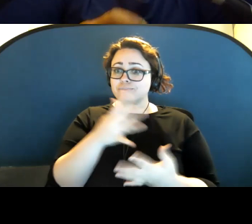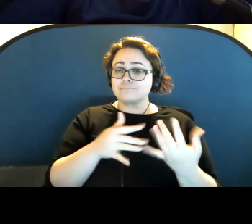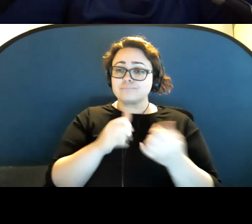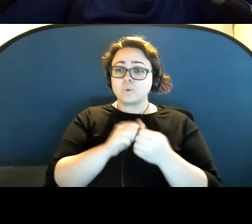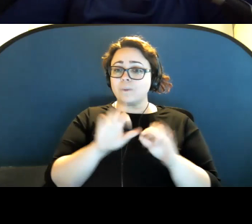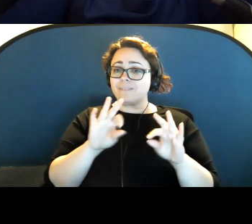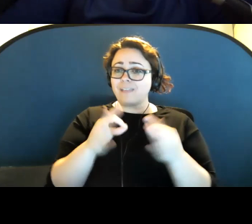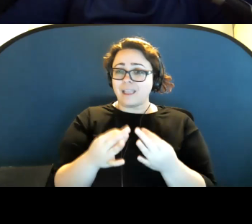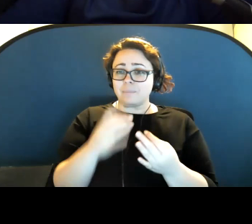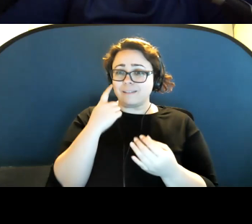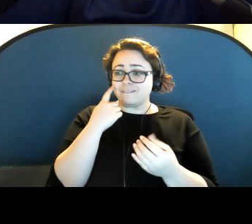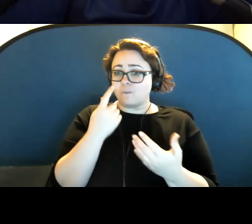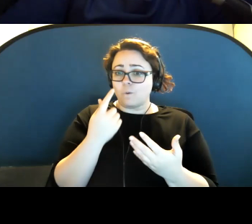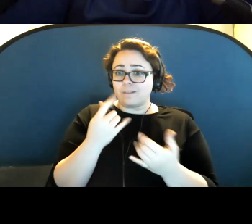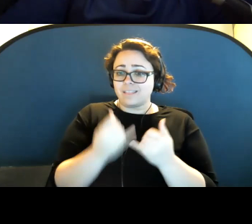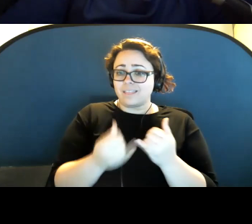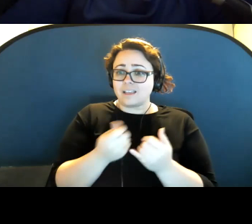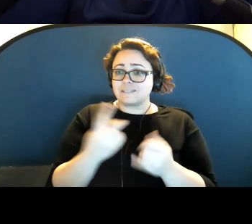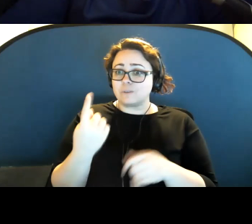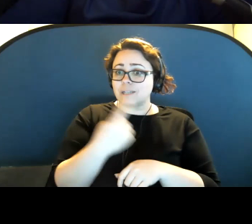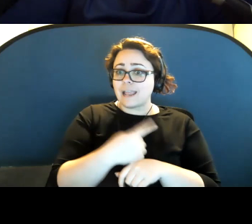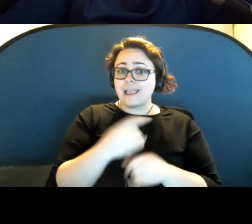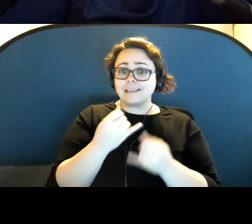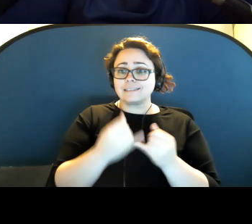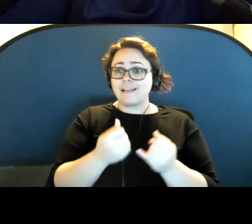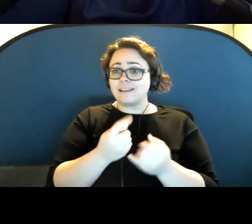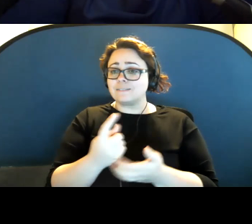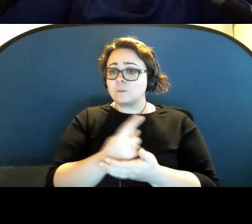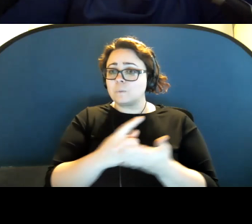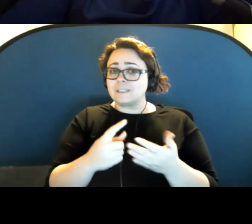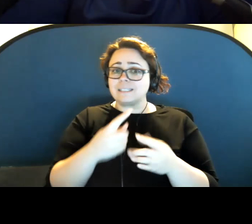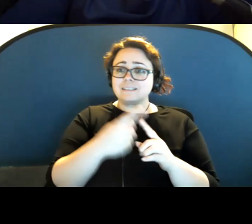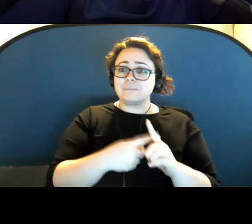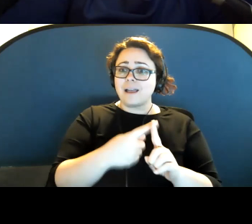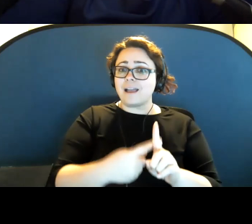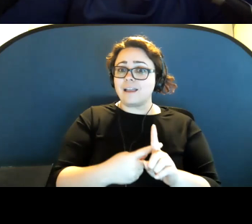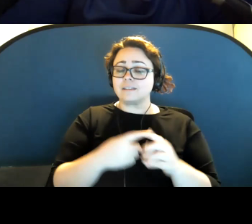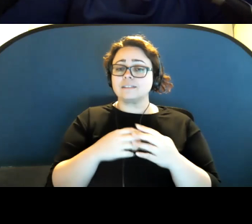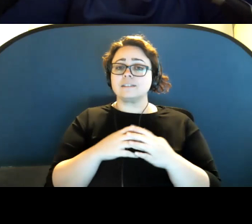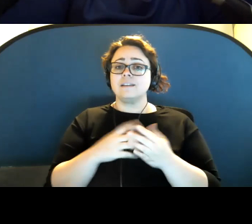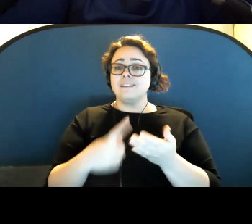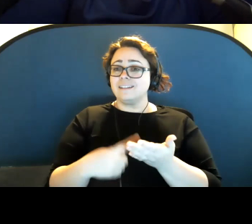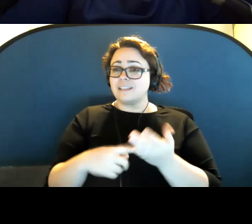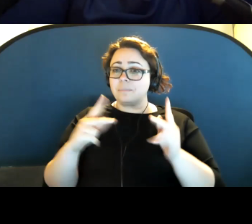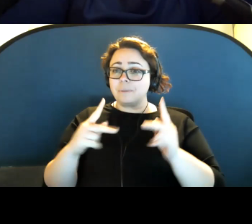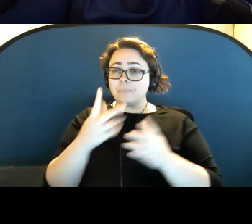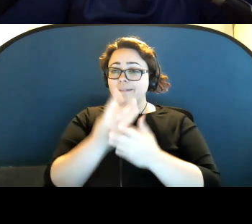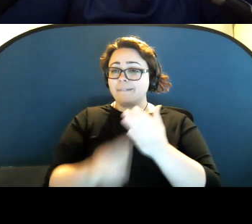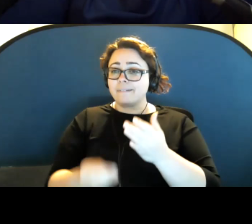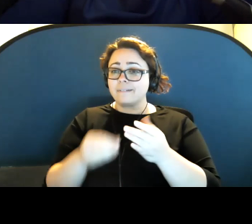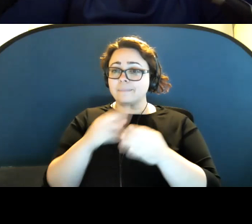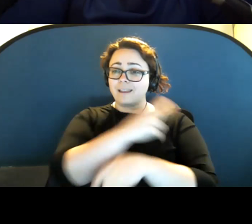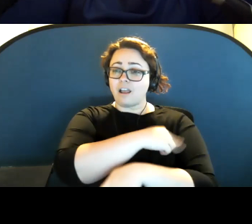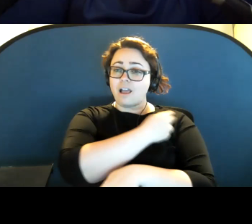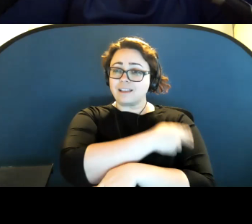weeks. Some people have passed in the hospital and their families had to say goodbye over FaceTime because of the visitor